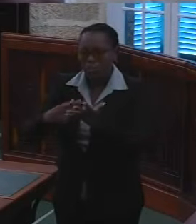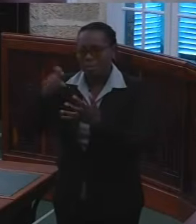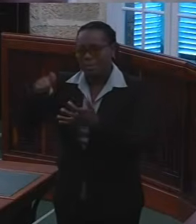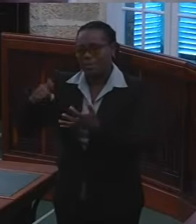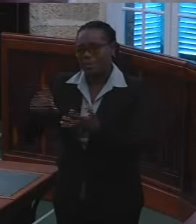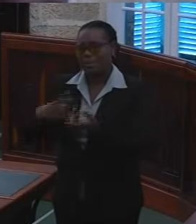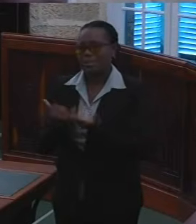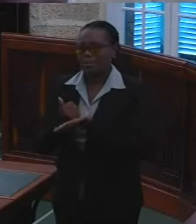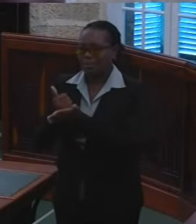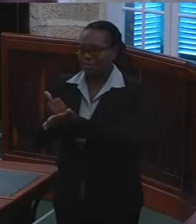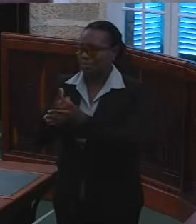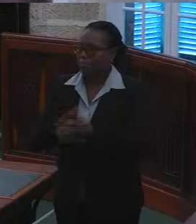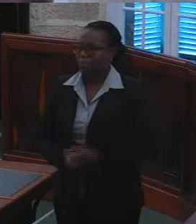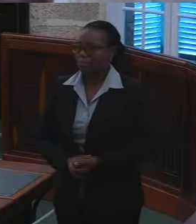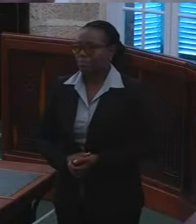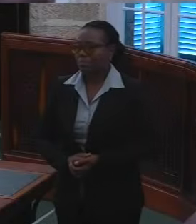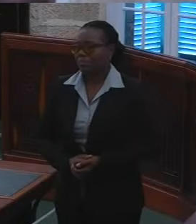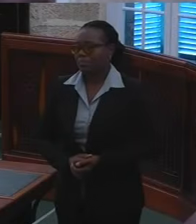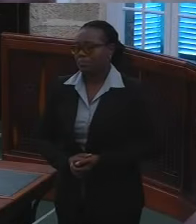we are having with our elderly.